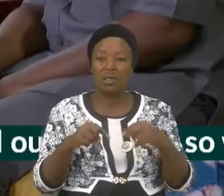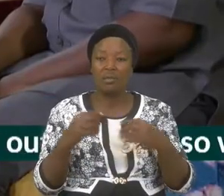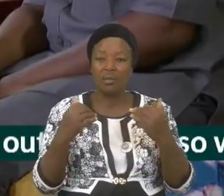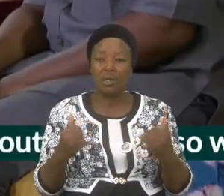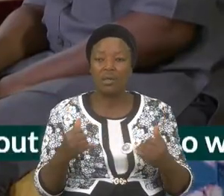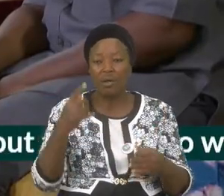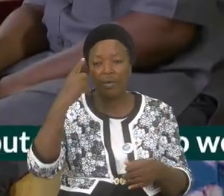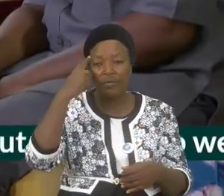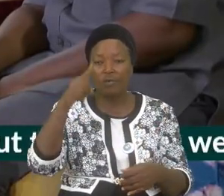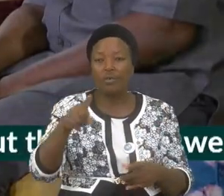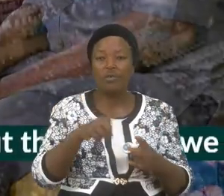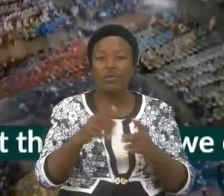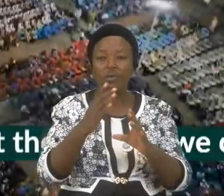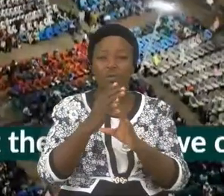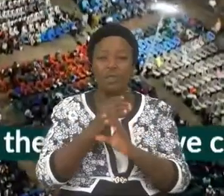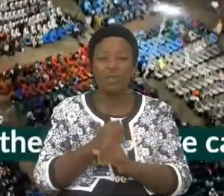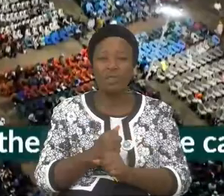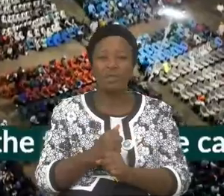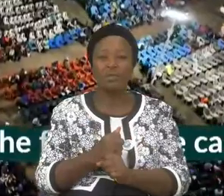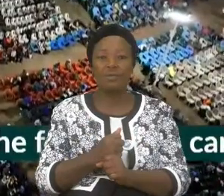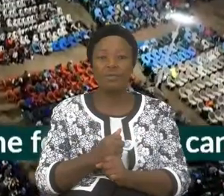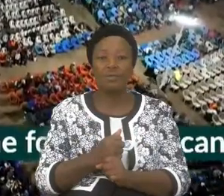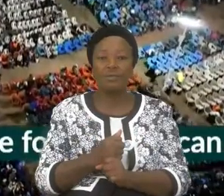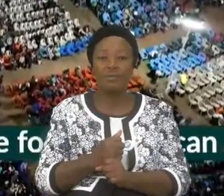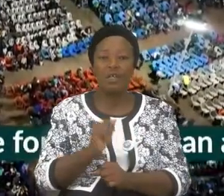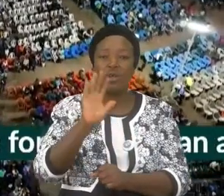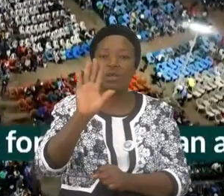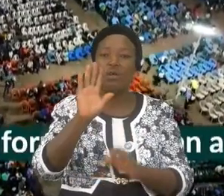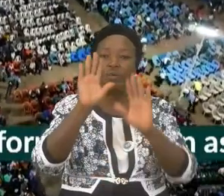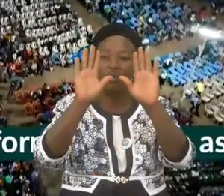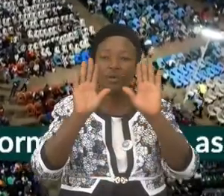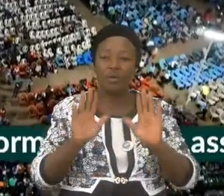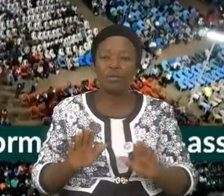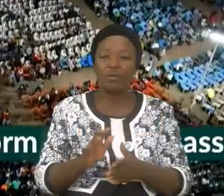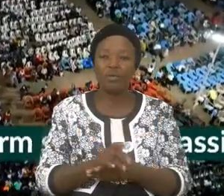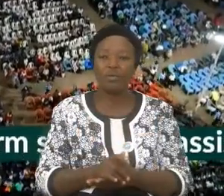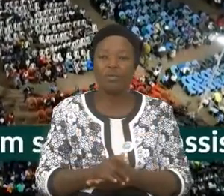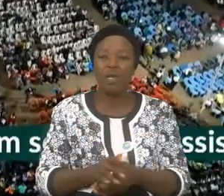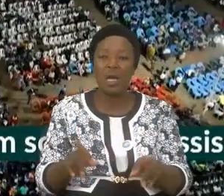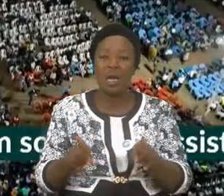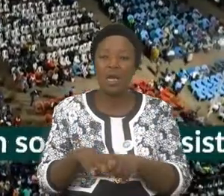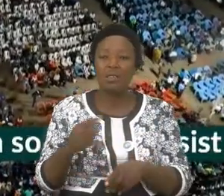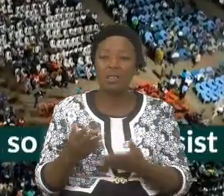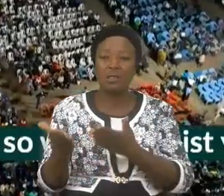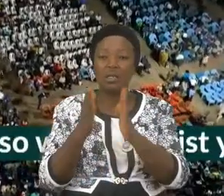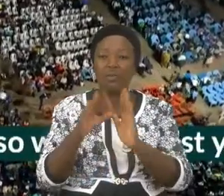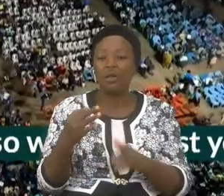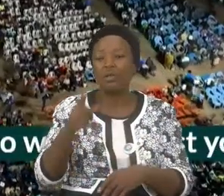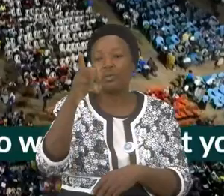your miracle as the servant of God. Come up now. Get ready. Rise up on your